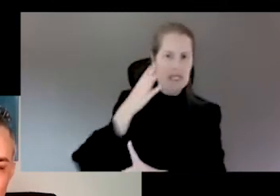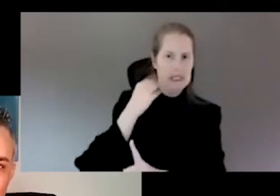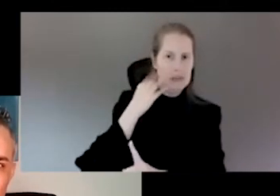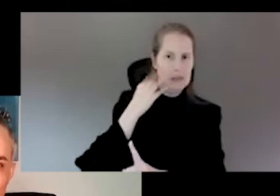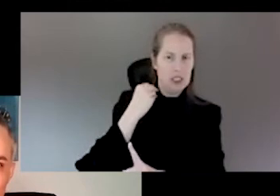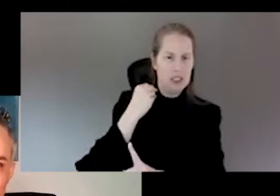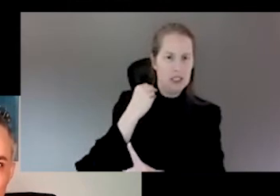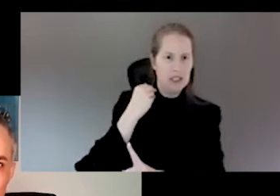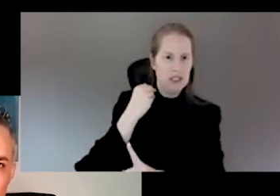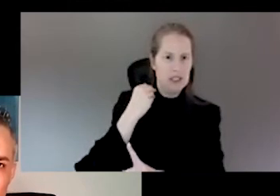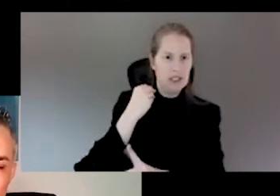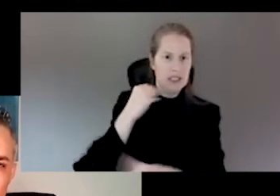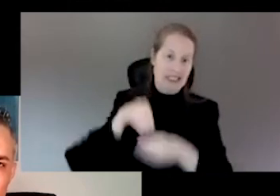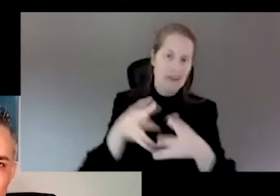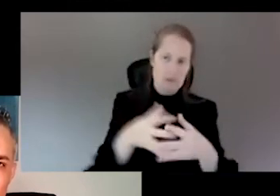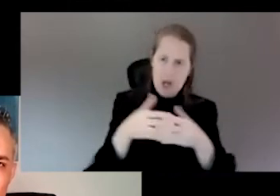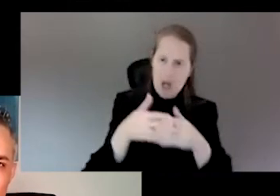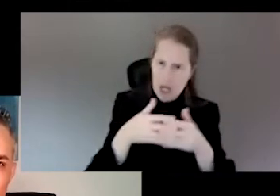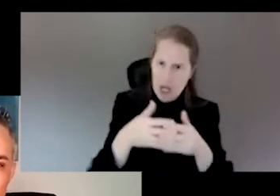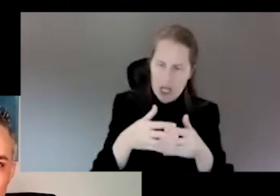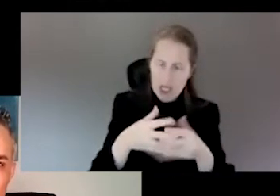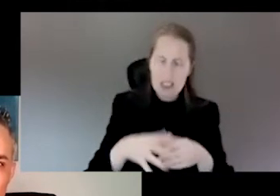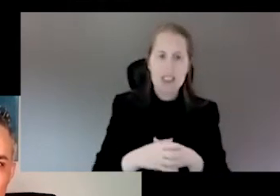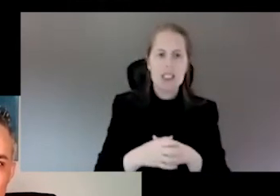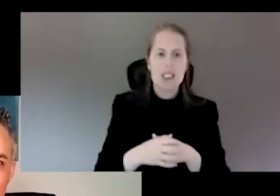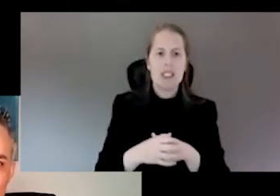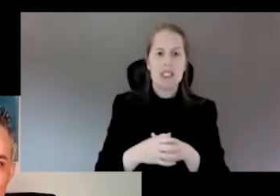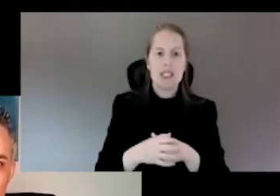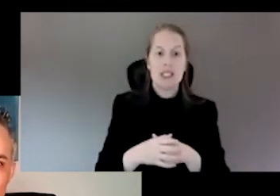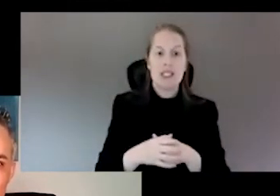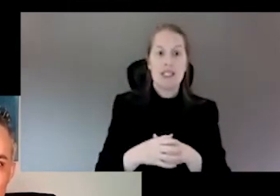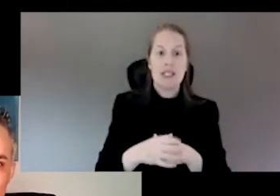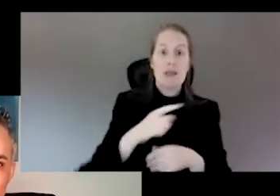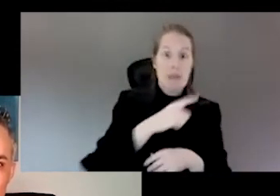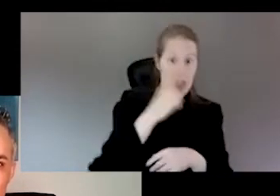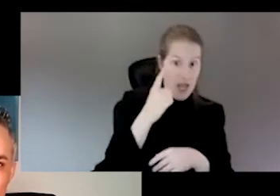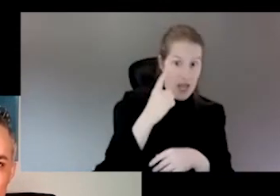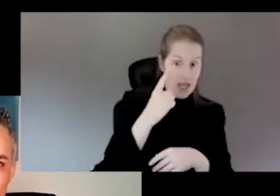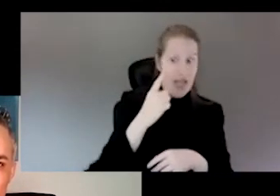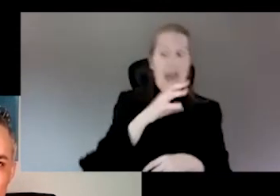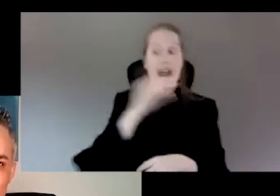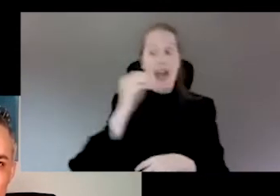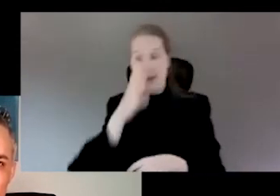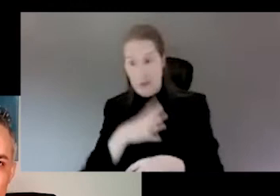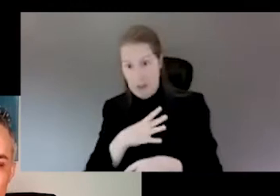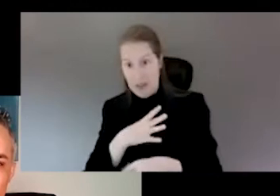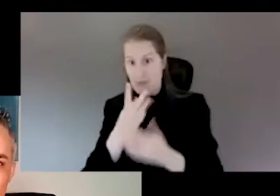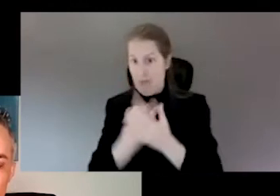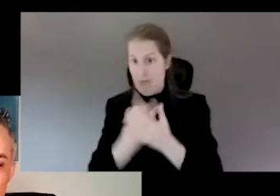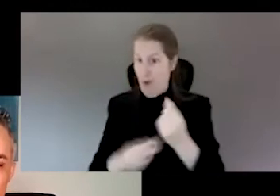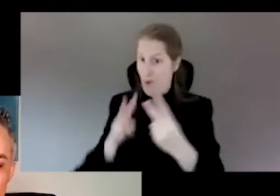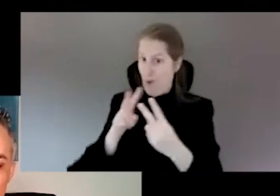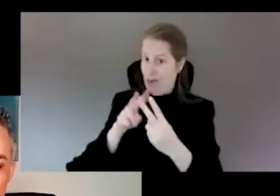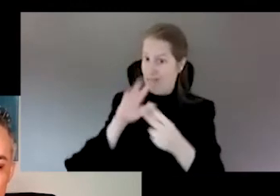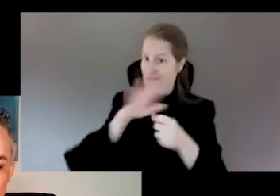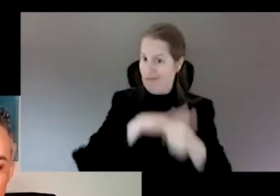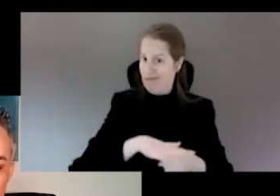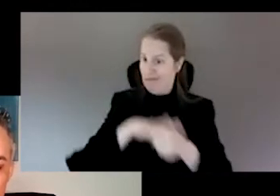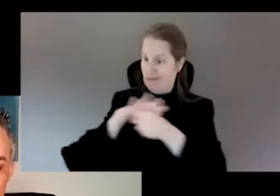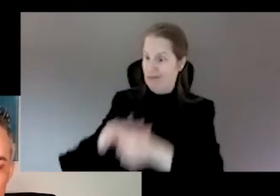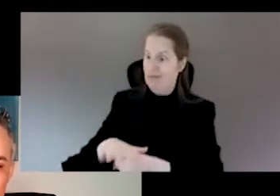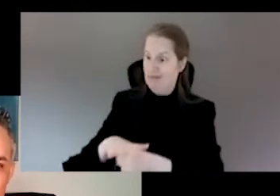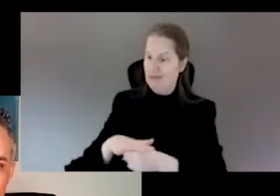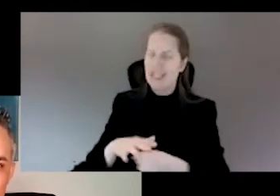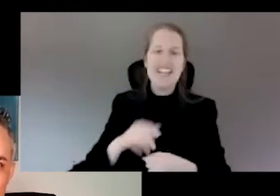within America, and the fact that they are Black and that they're women. And that it's not just a